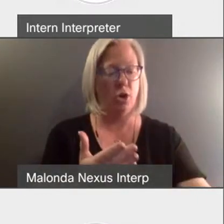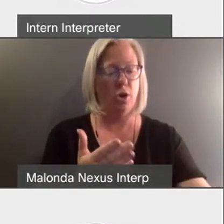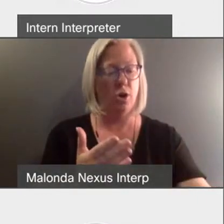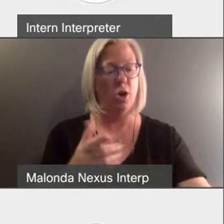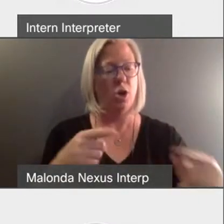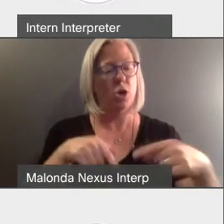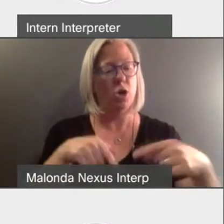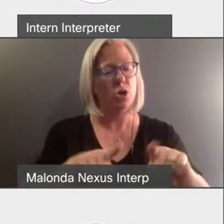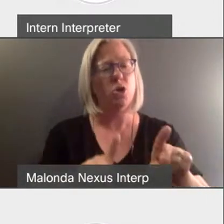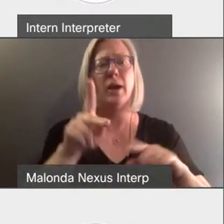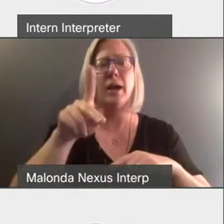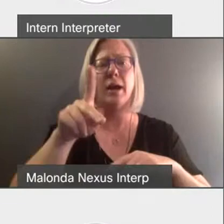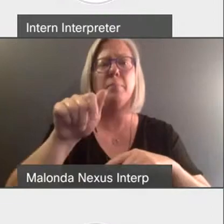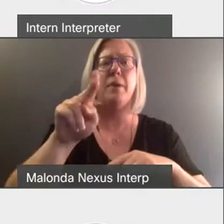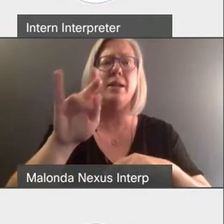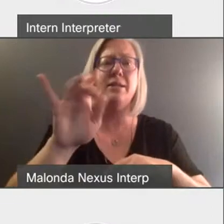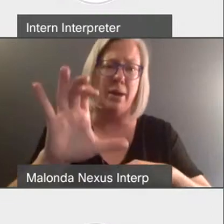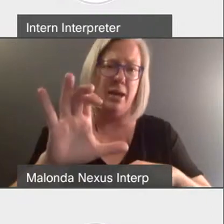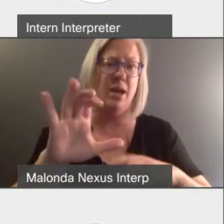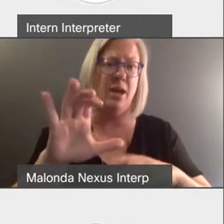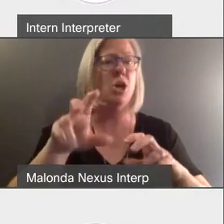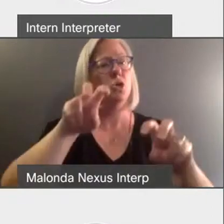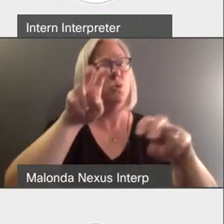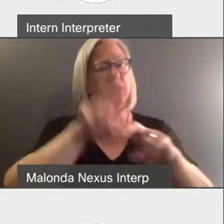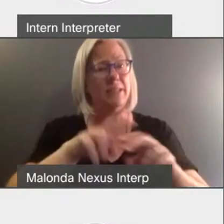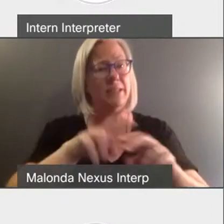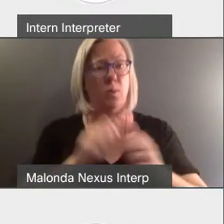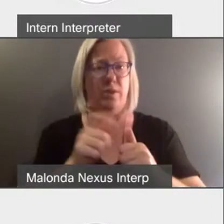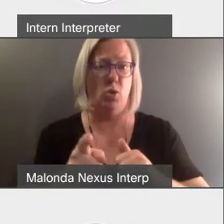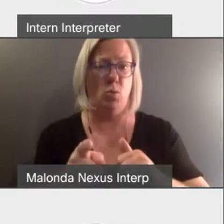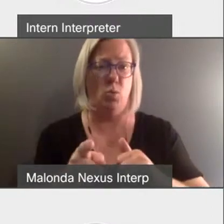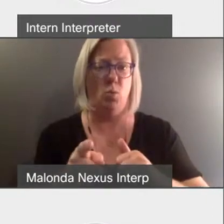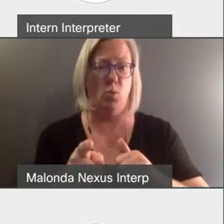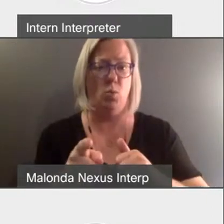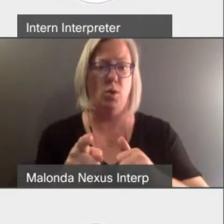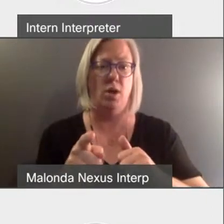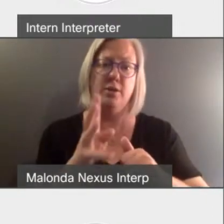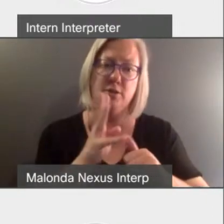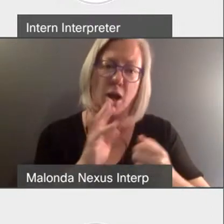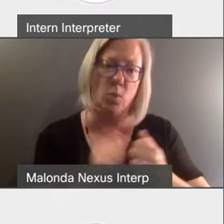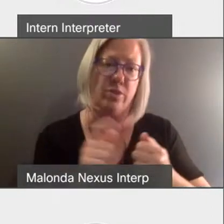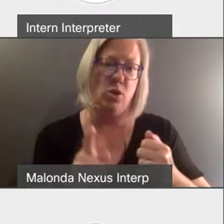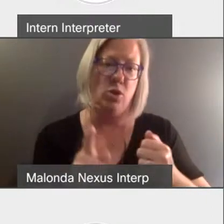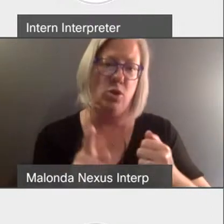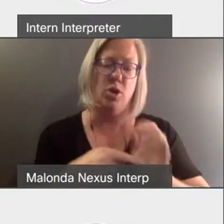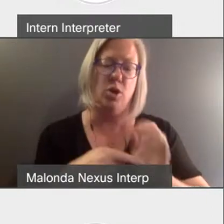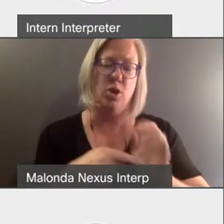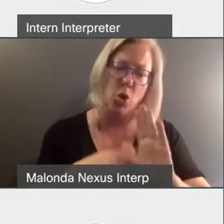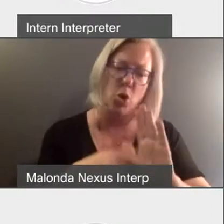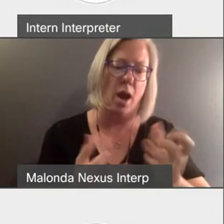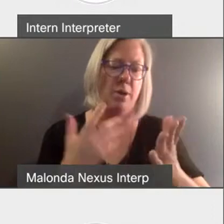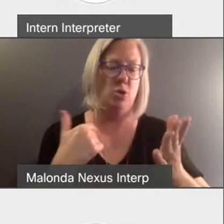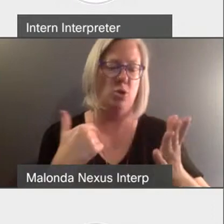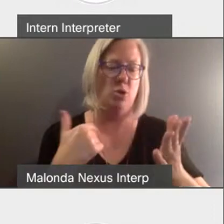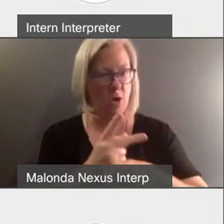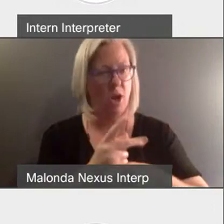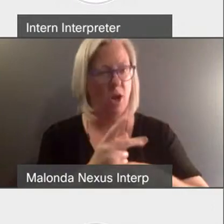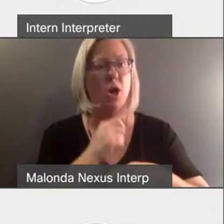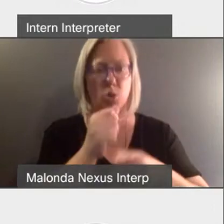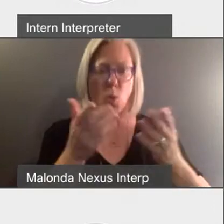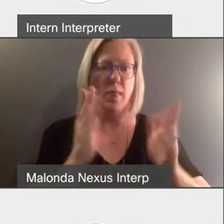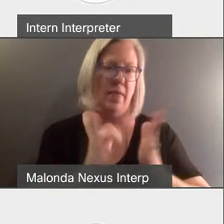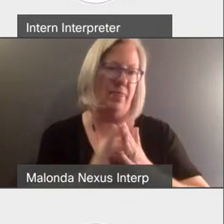global pandemic, we are here tonight to sit with you and invite you to see how much we care. Don't let that